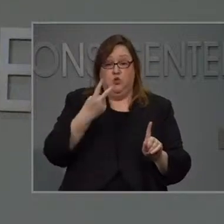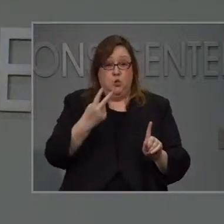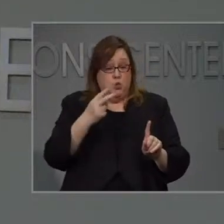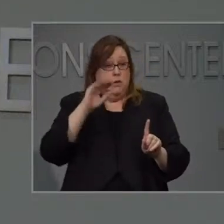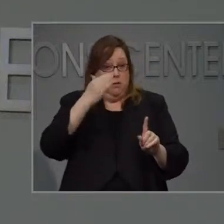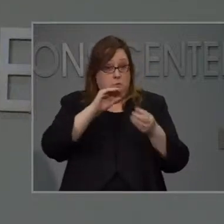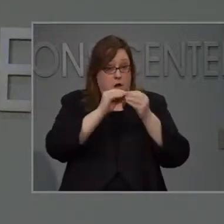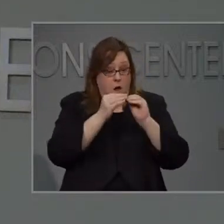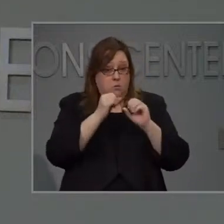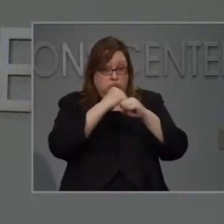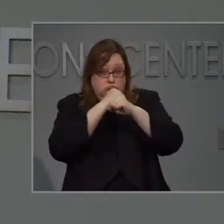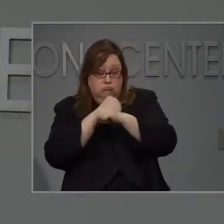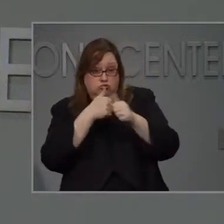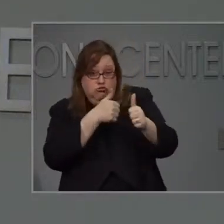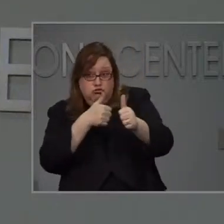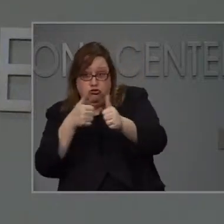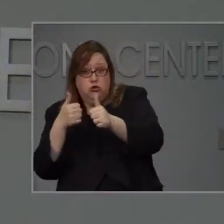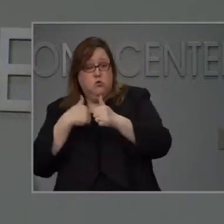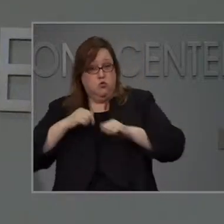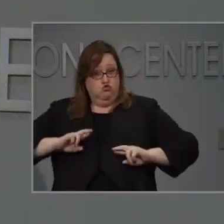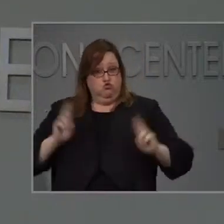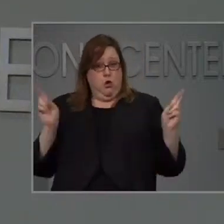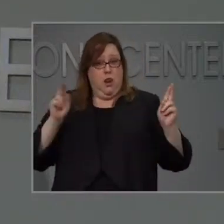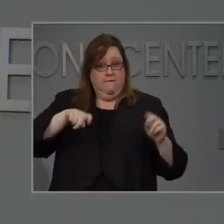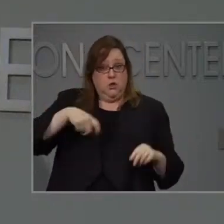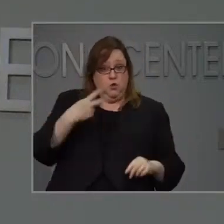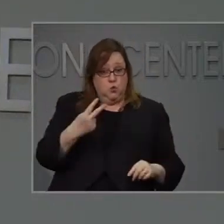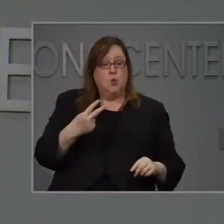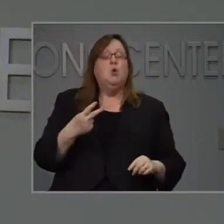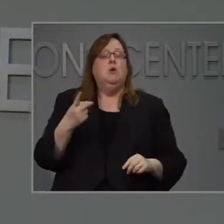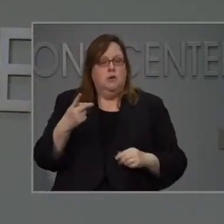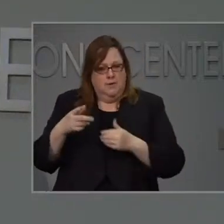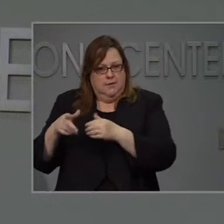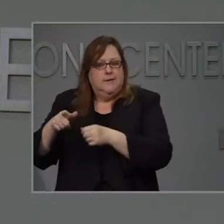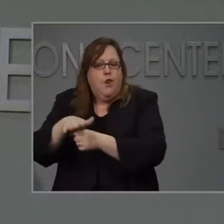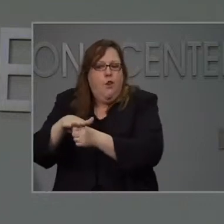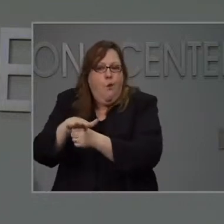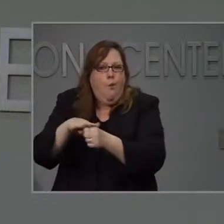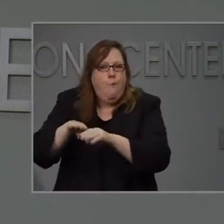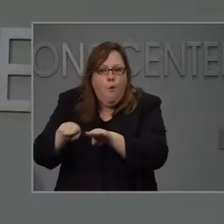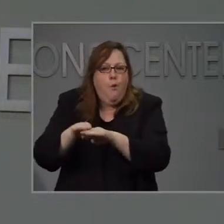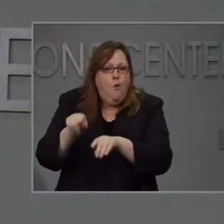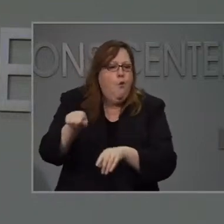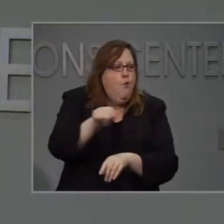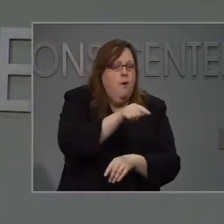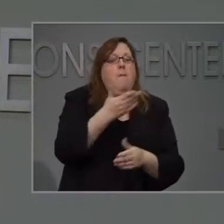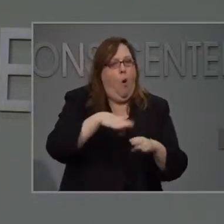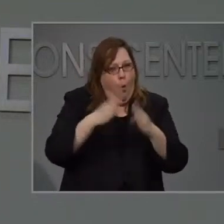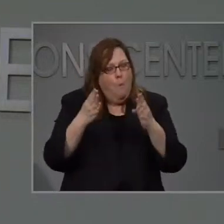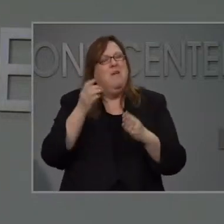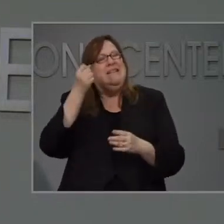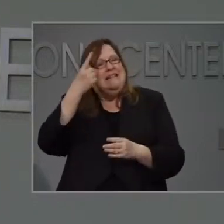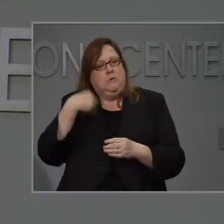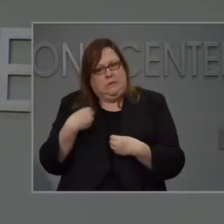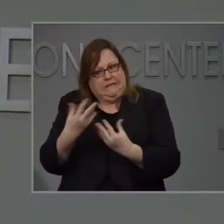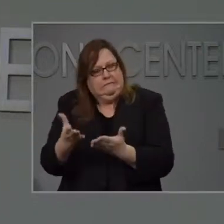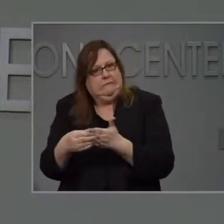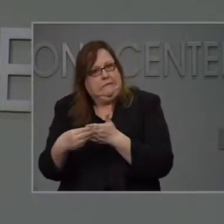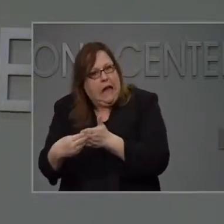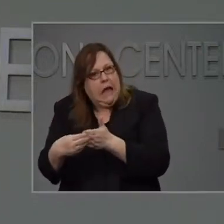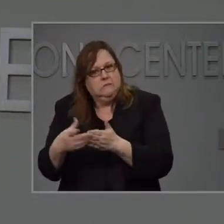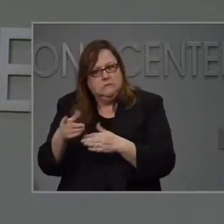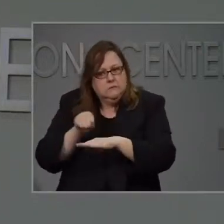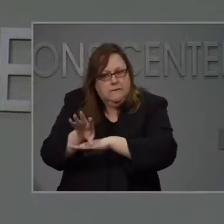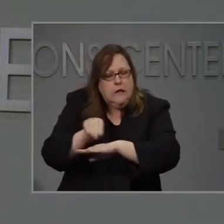be stable and we move in that direction, that neighborhood pools would be able to open, but we would give them guidance on how to do that